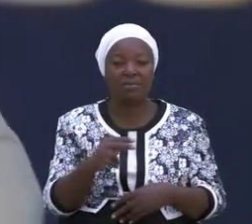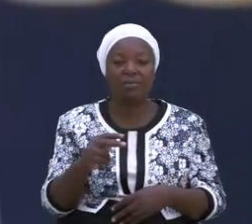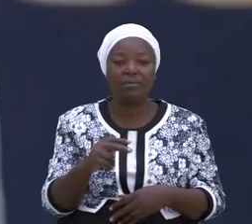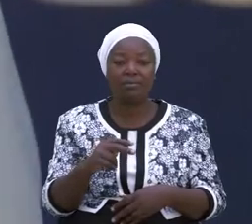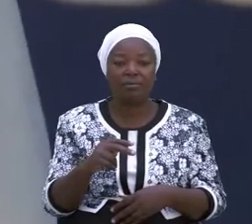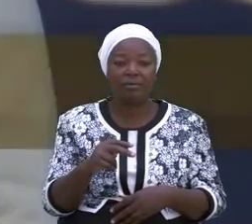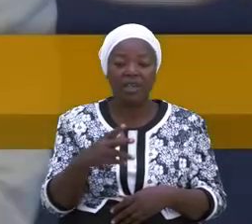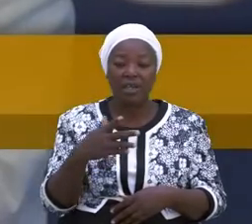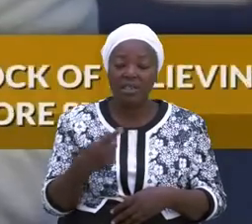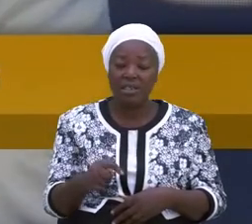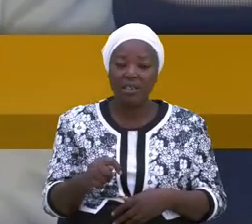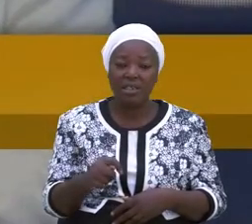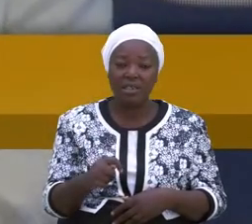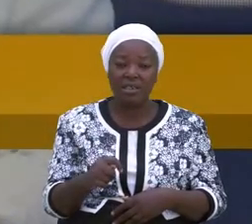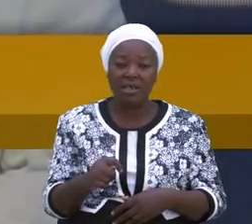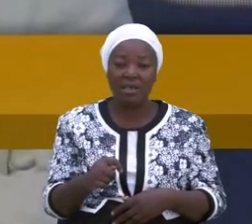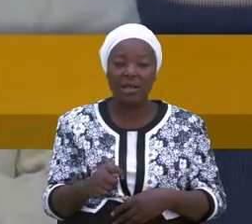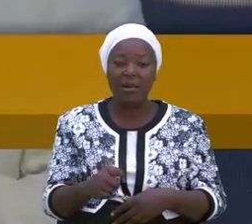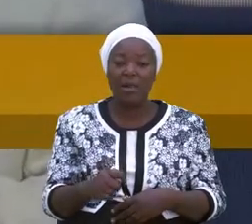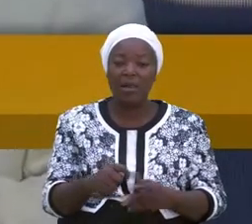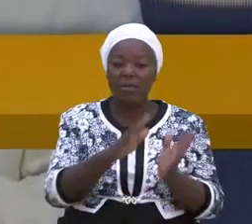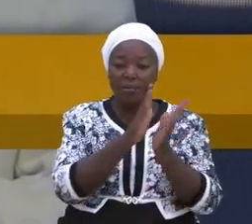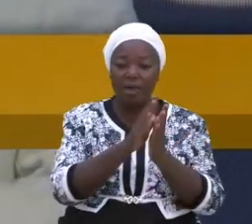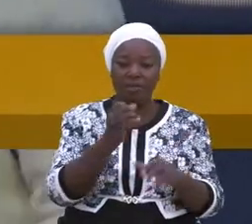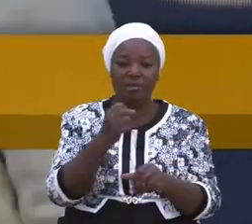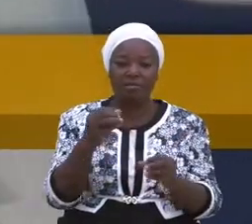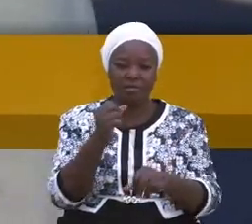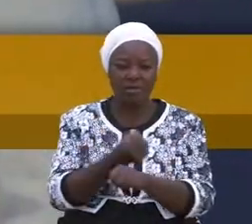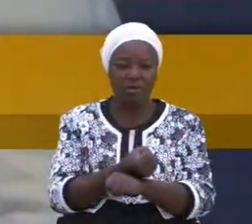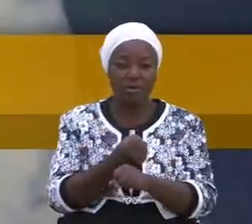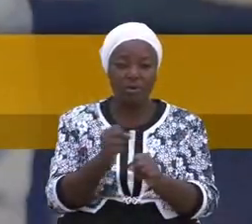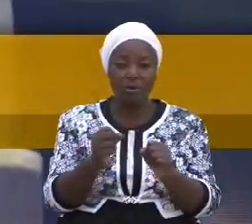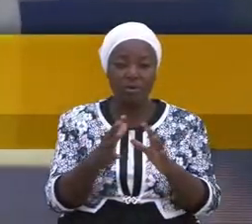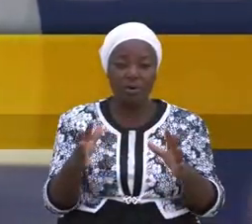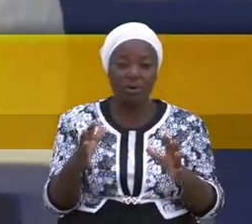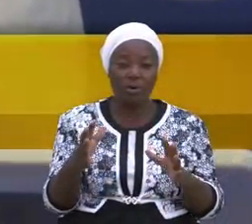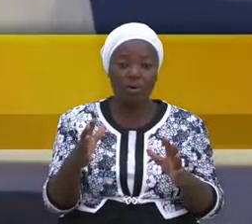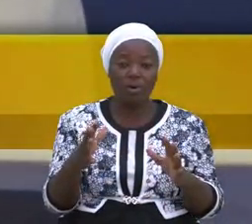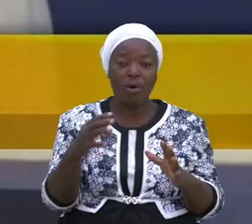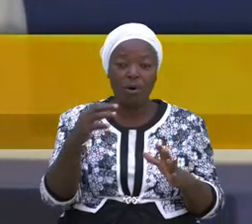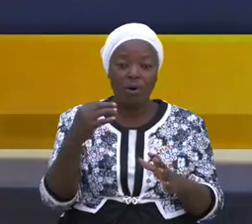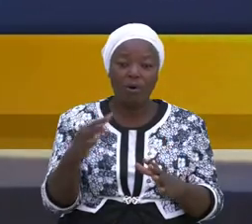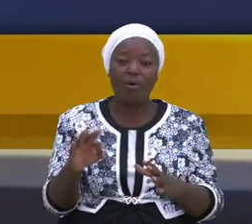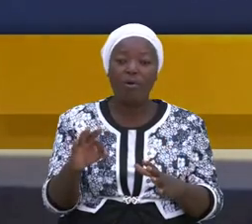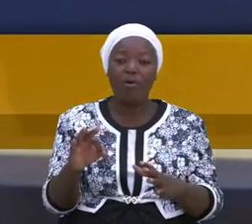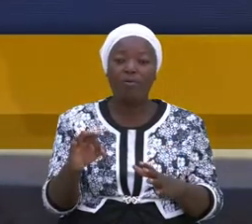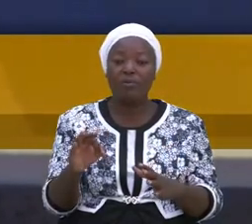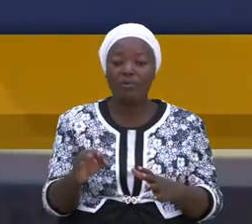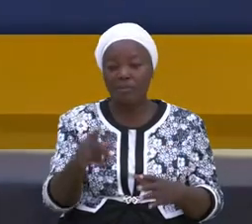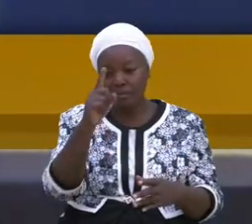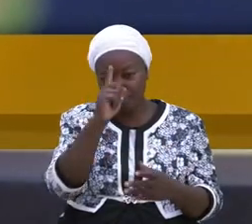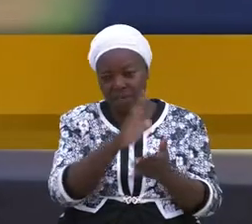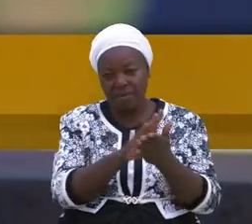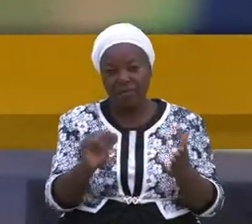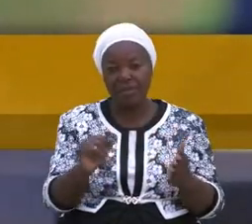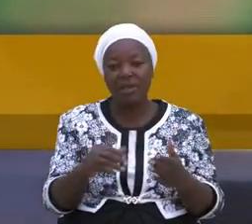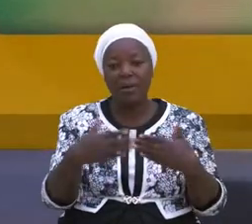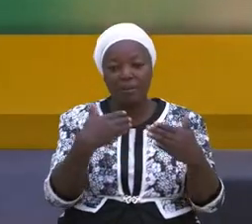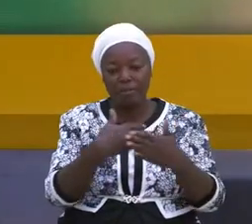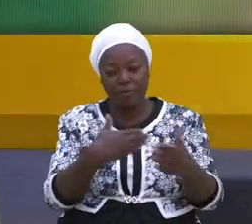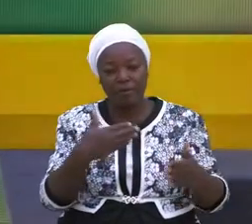of believing before seeing. The bedrock, the solid ground,